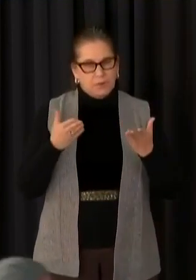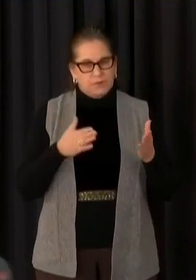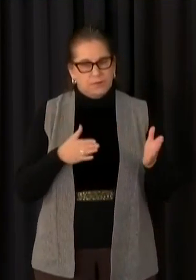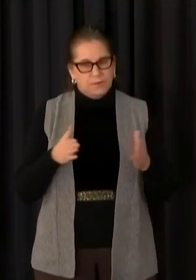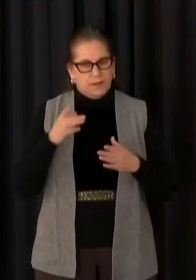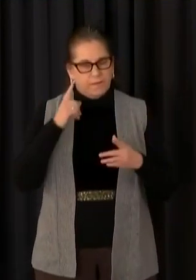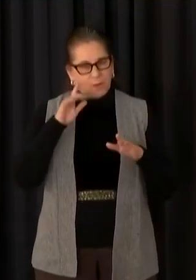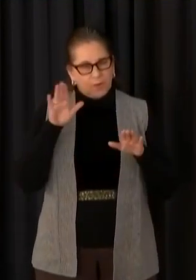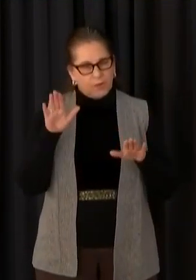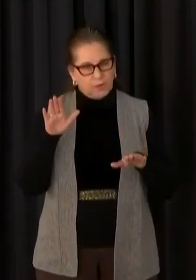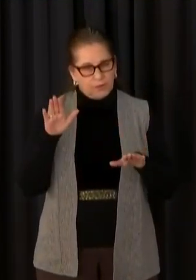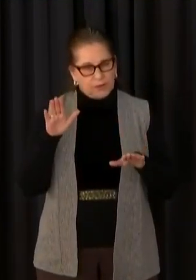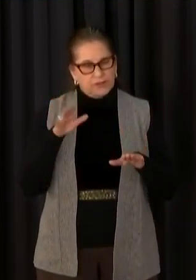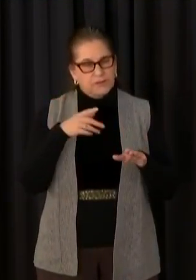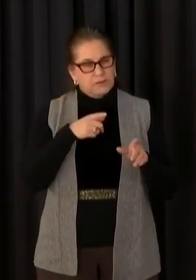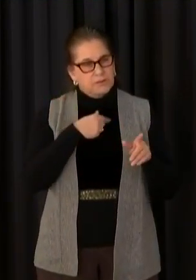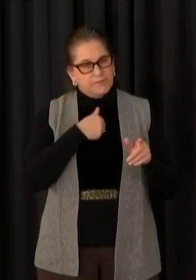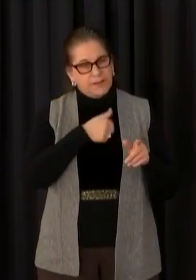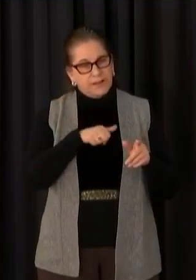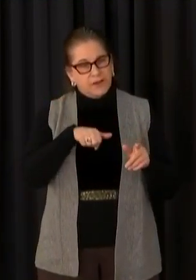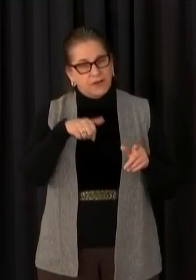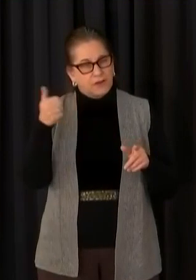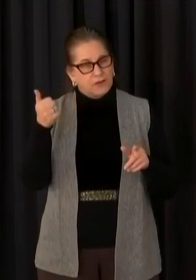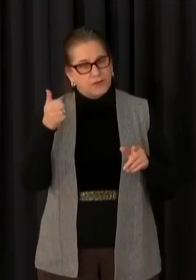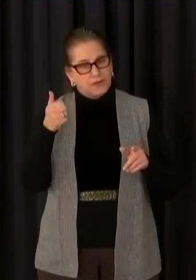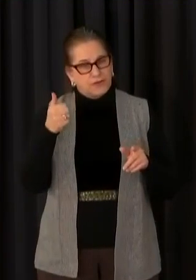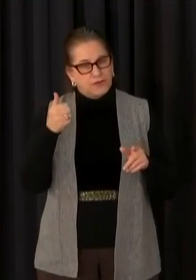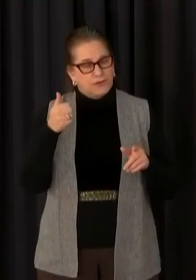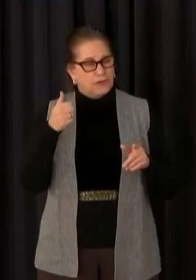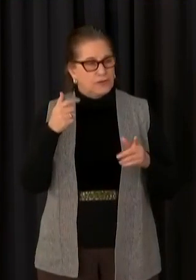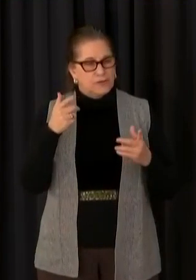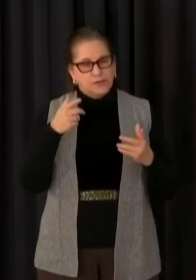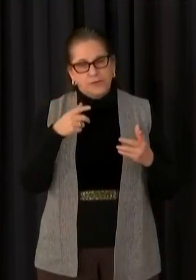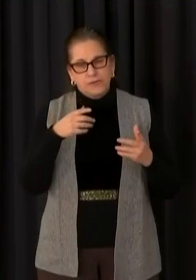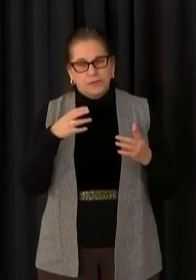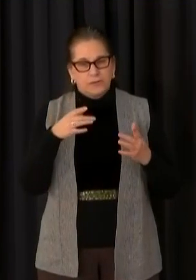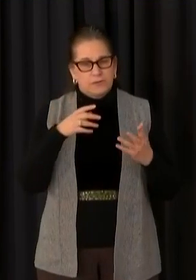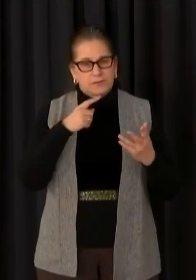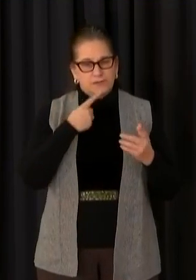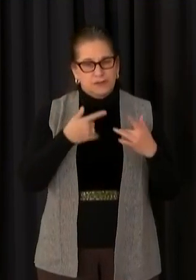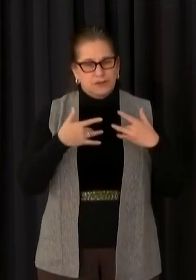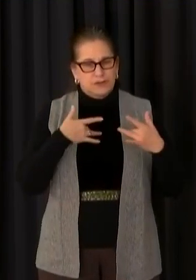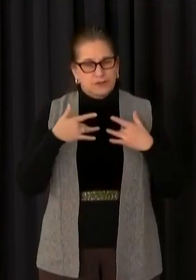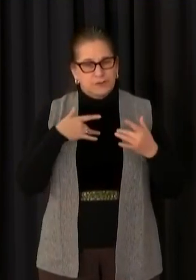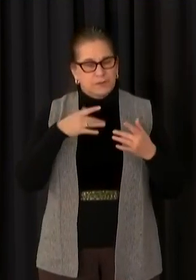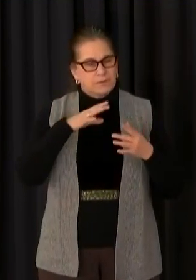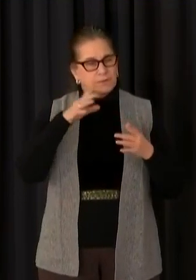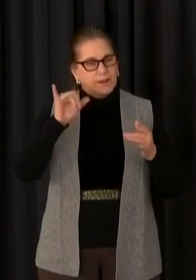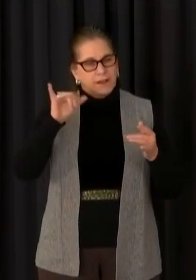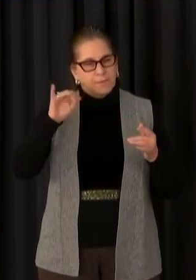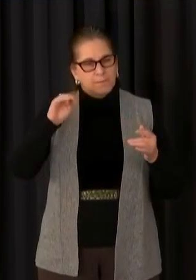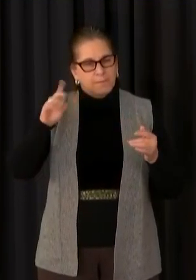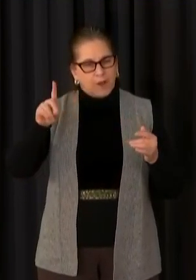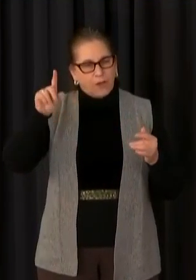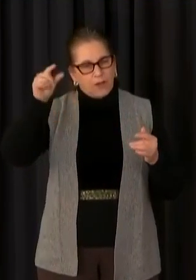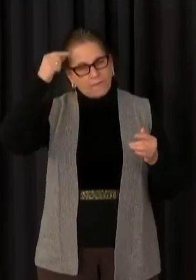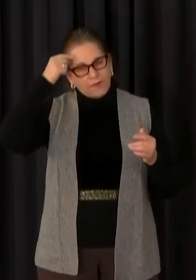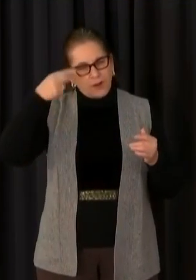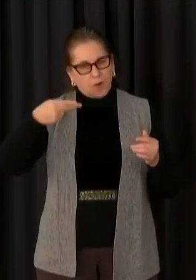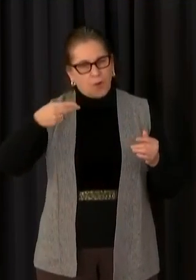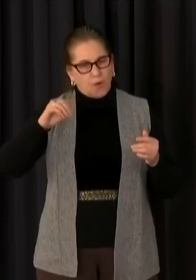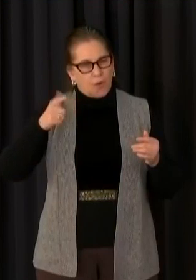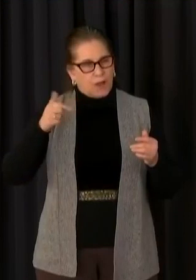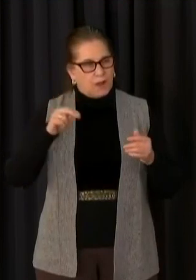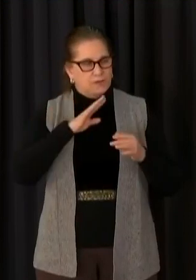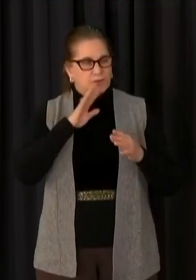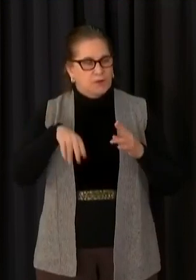some other pretty extreme measures that have been floated. Governor Hogan alluded to stopping Metro service and a broader DC lockdown.